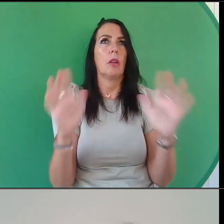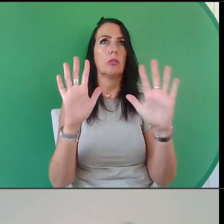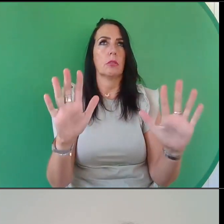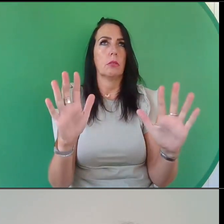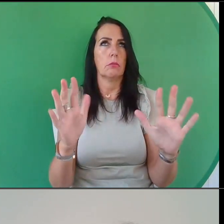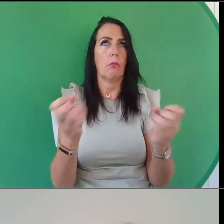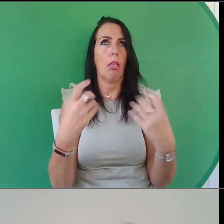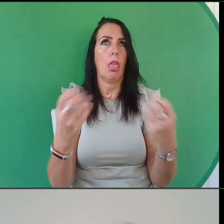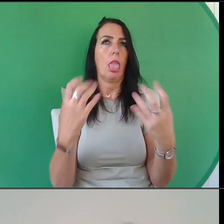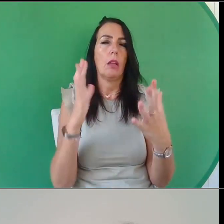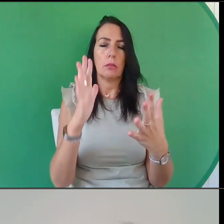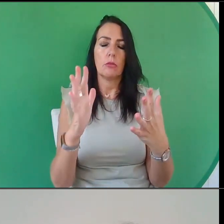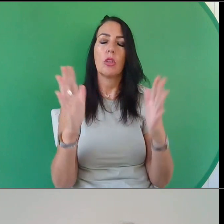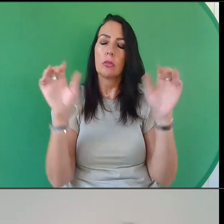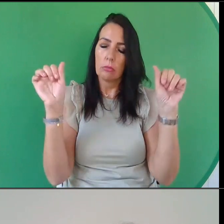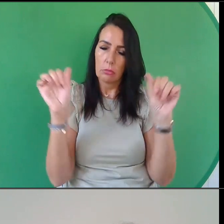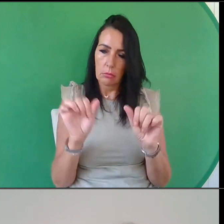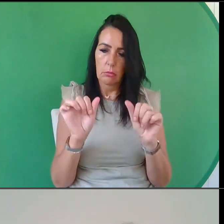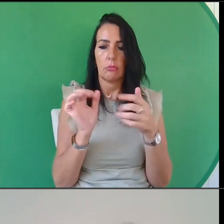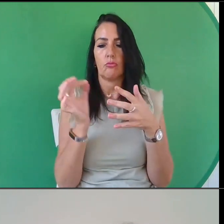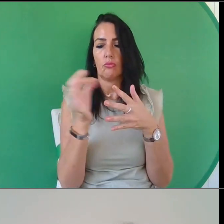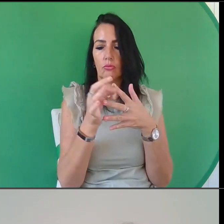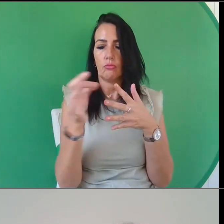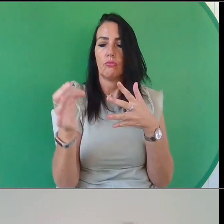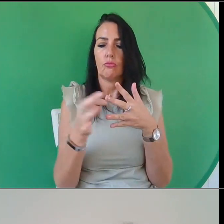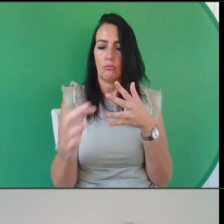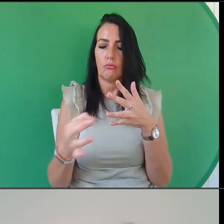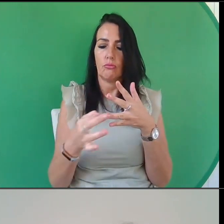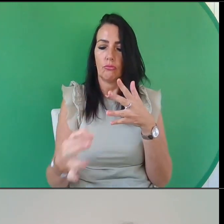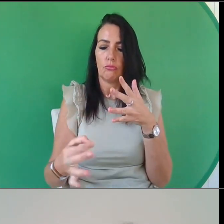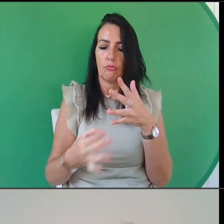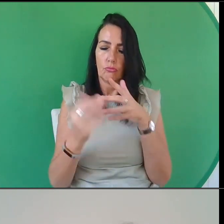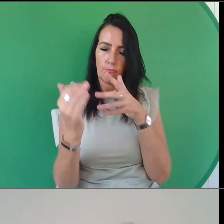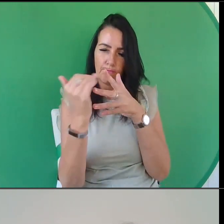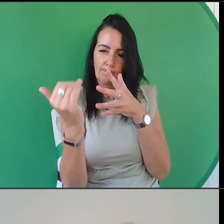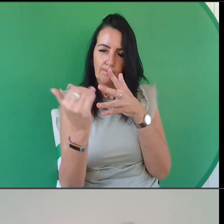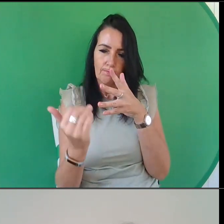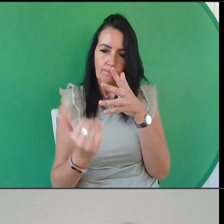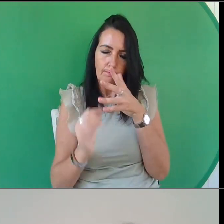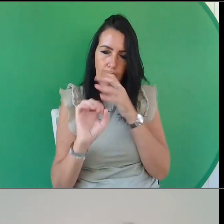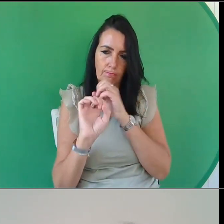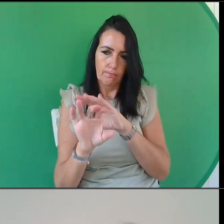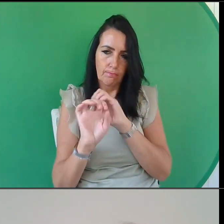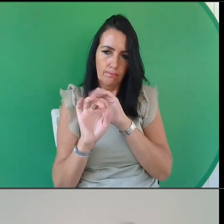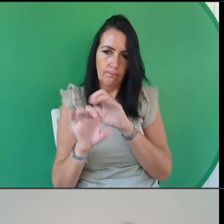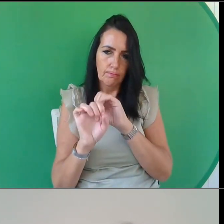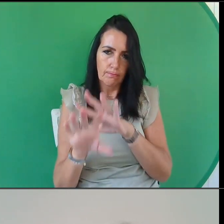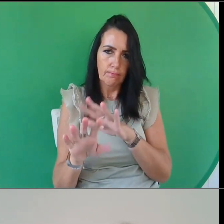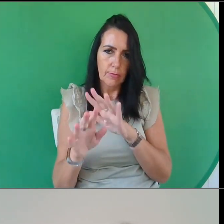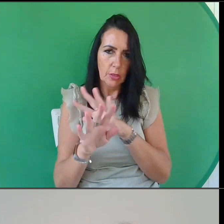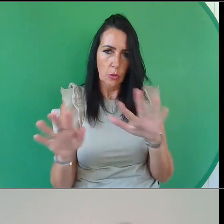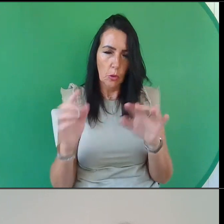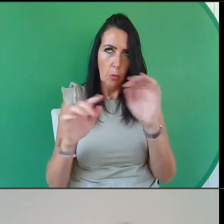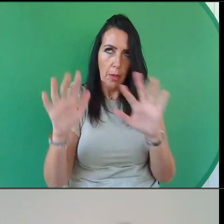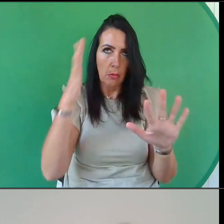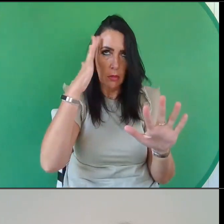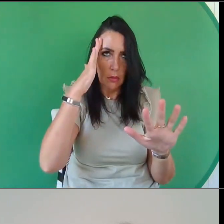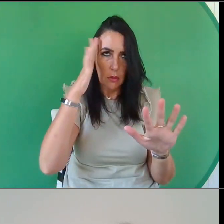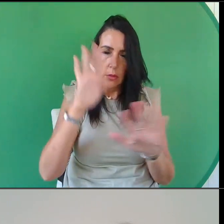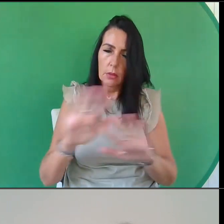on what they're motivated by, and kind of keeping it to a minimum, kind of just bearing in mind this sort